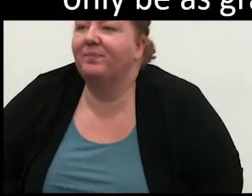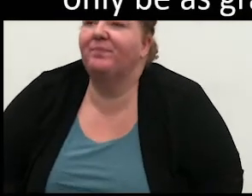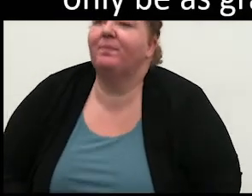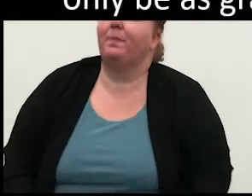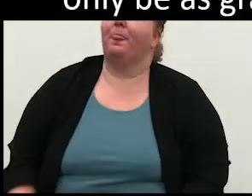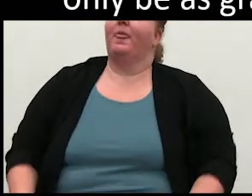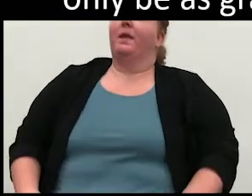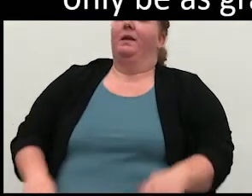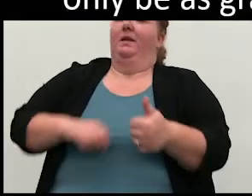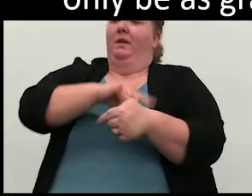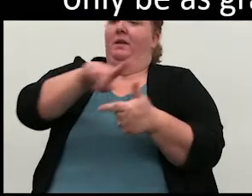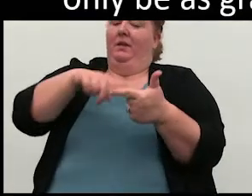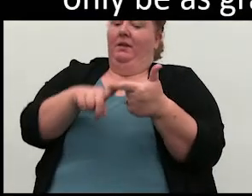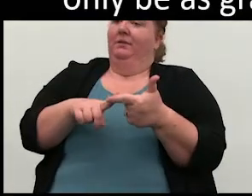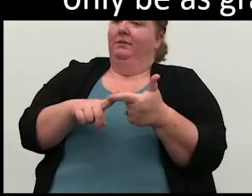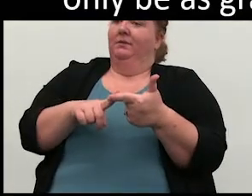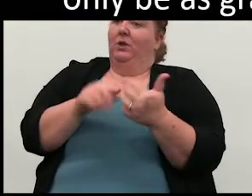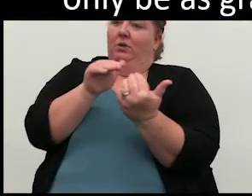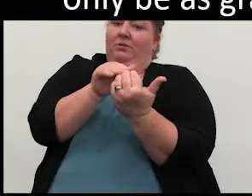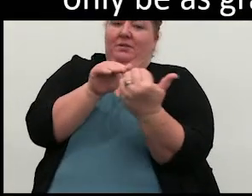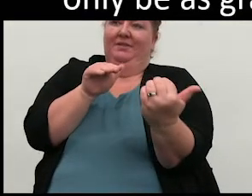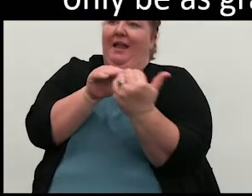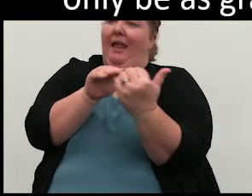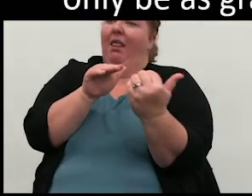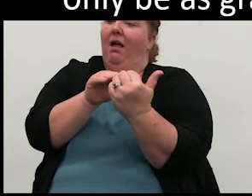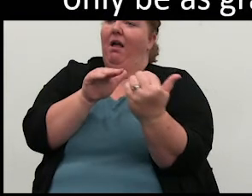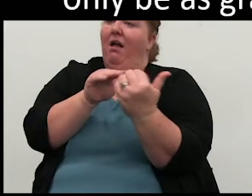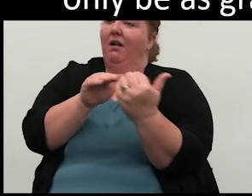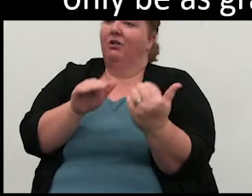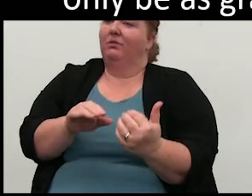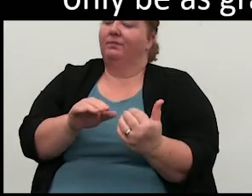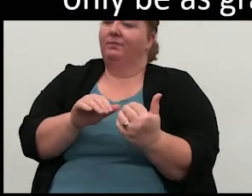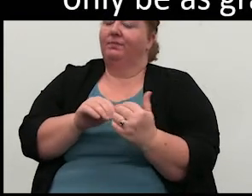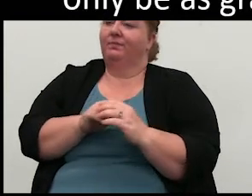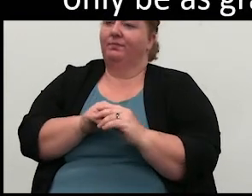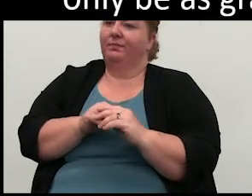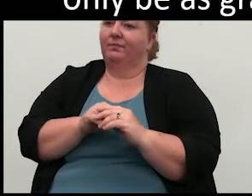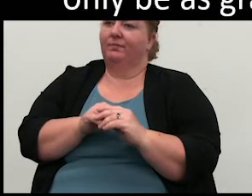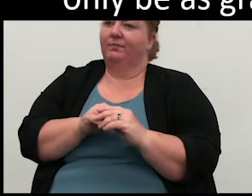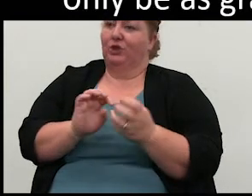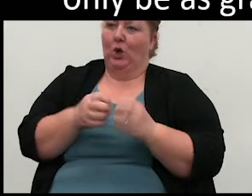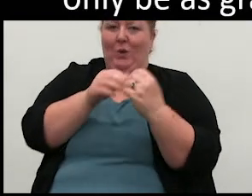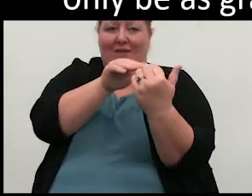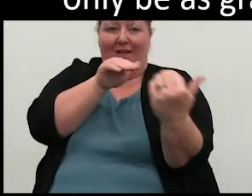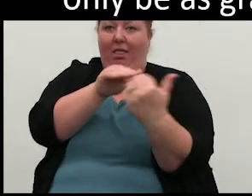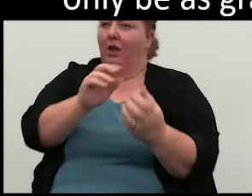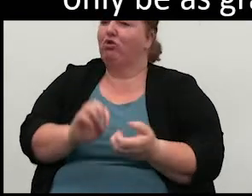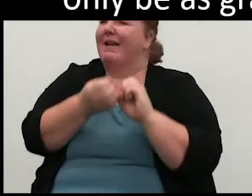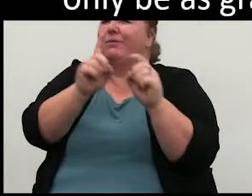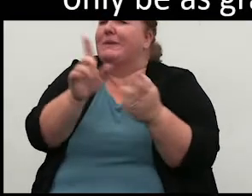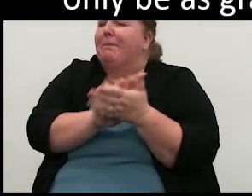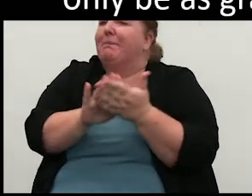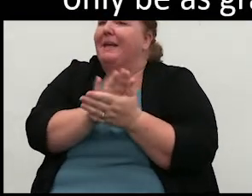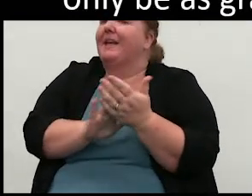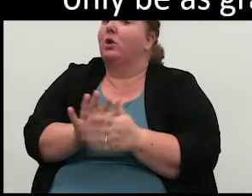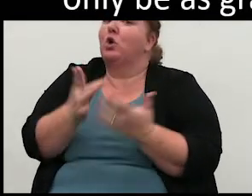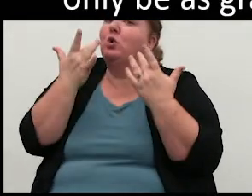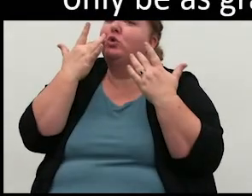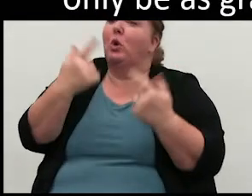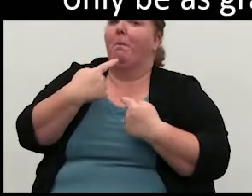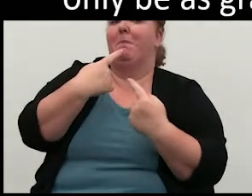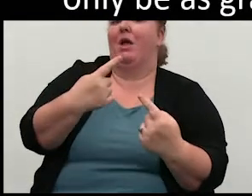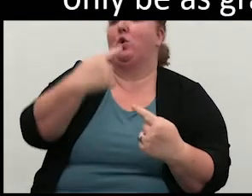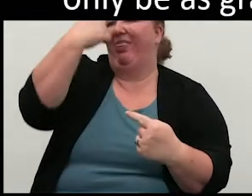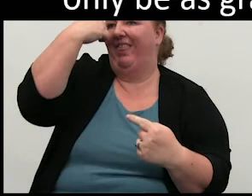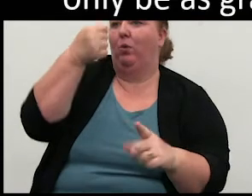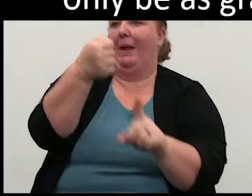On to number 2, tailor the creative. What does he mean by that? He means that you can show people only the message that you think will